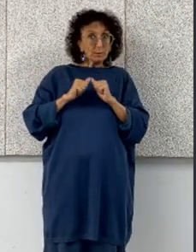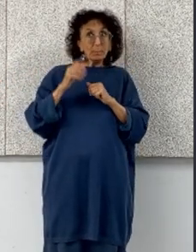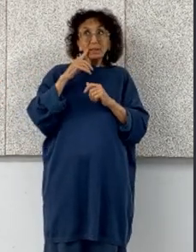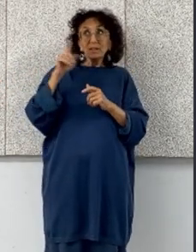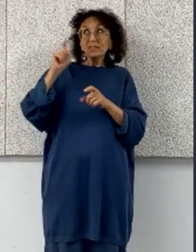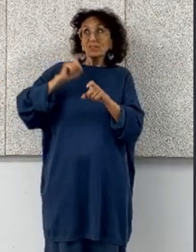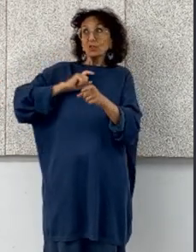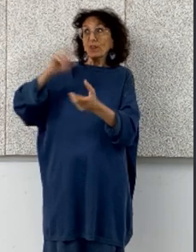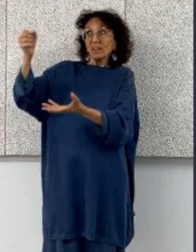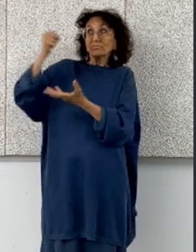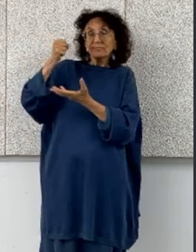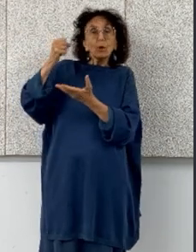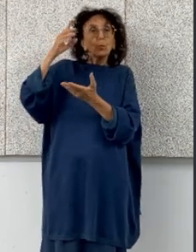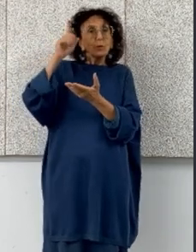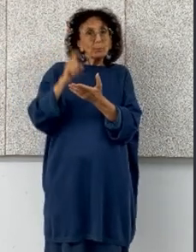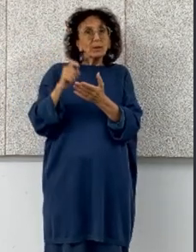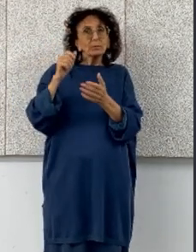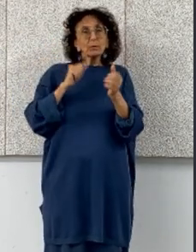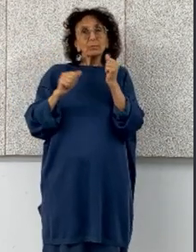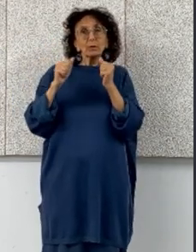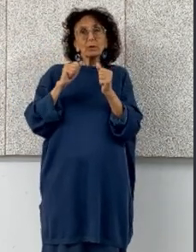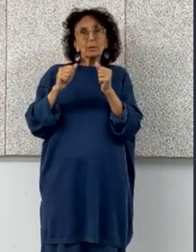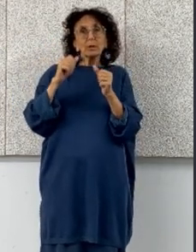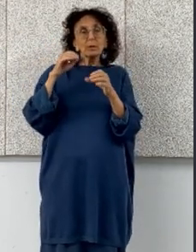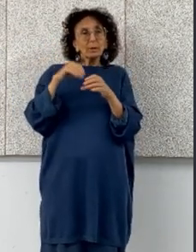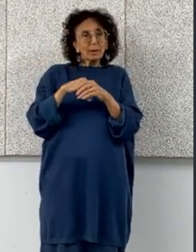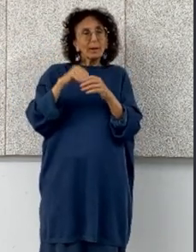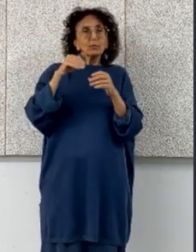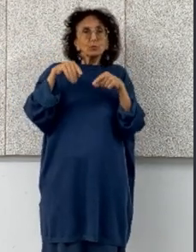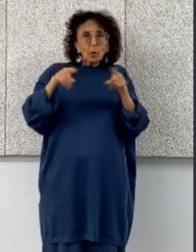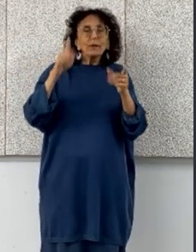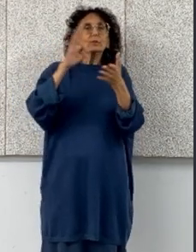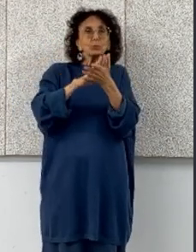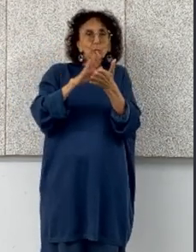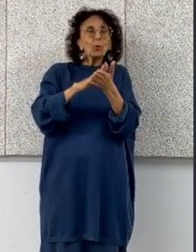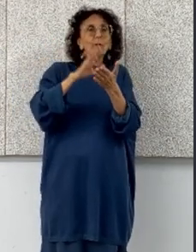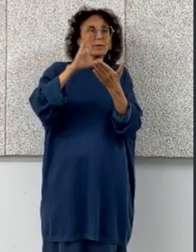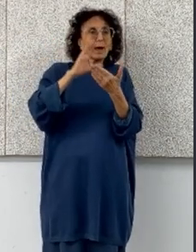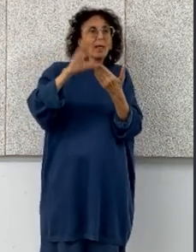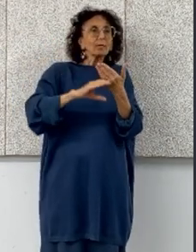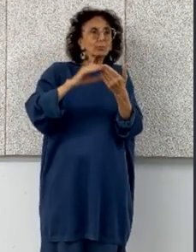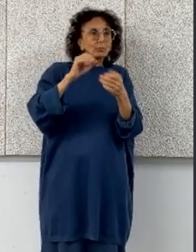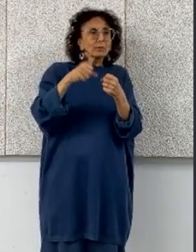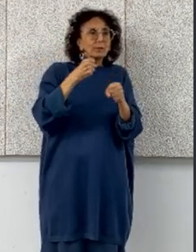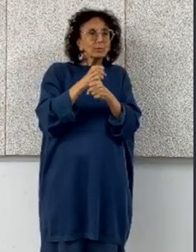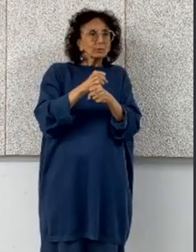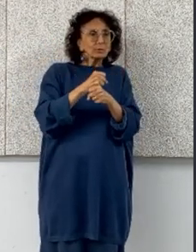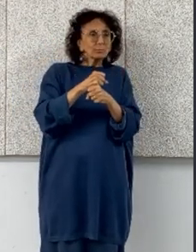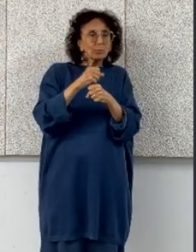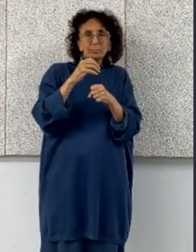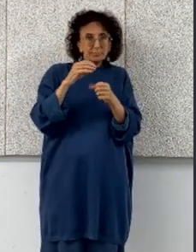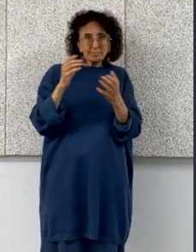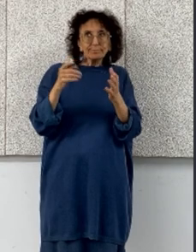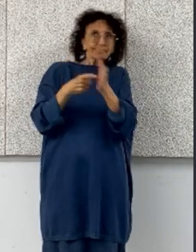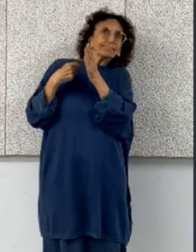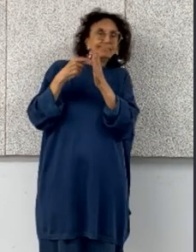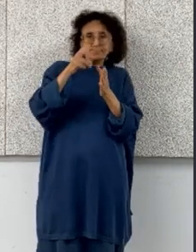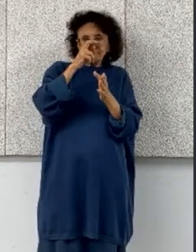grants, right? We have to perform within our fiscal and their calendar years, or we don't get NISC or DCA.